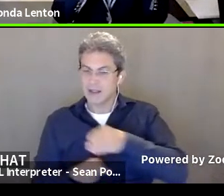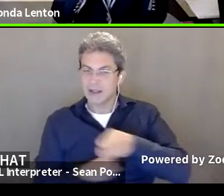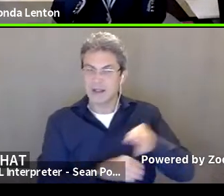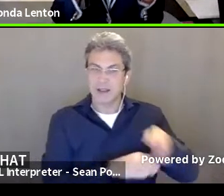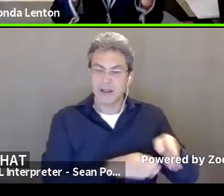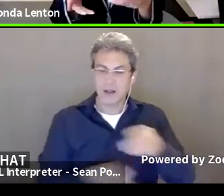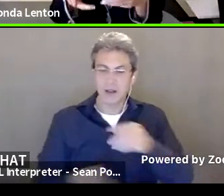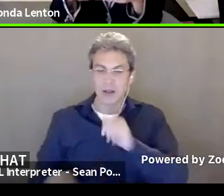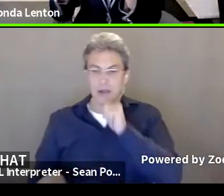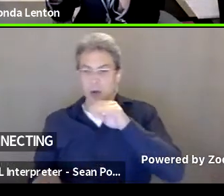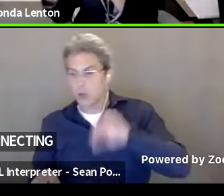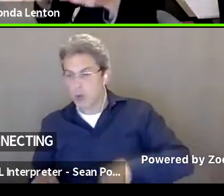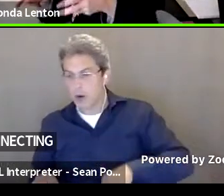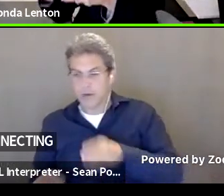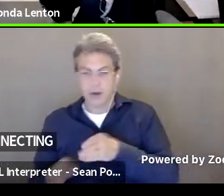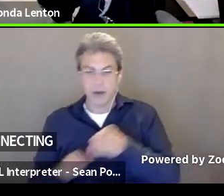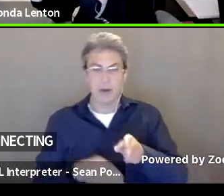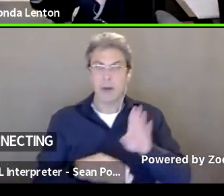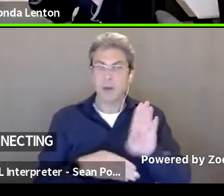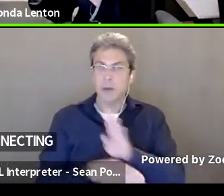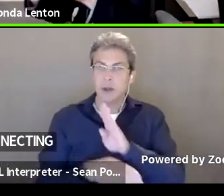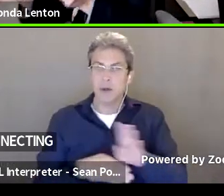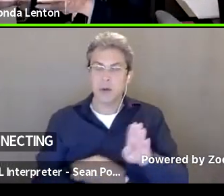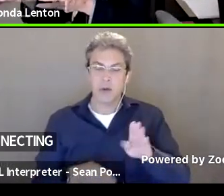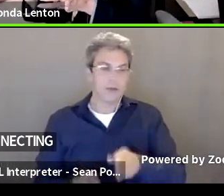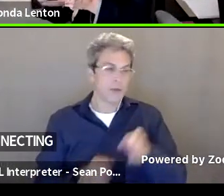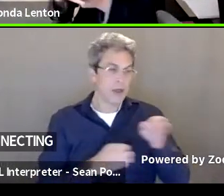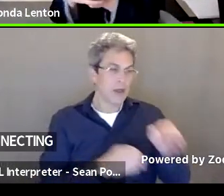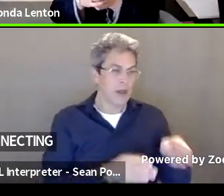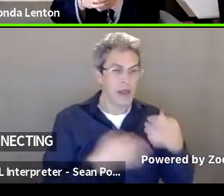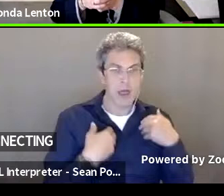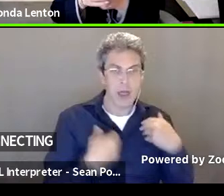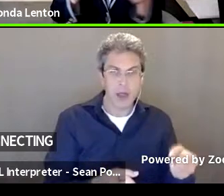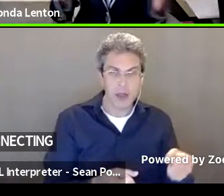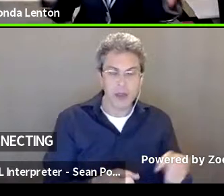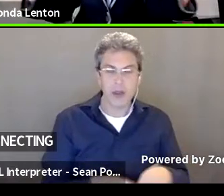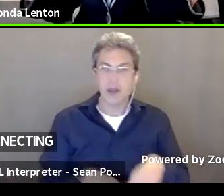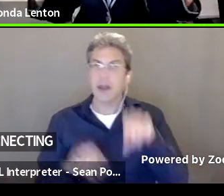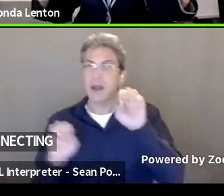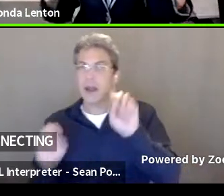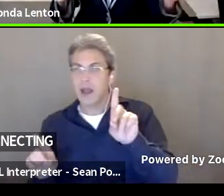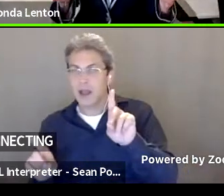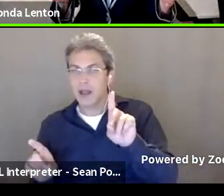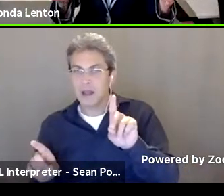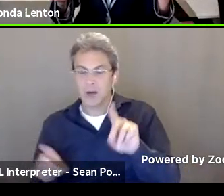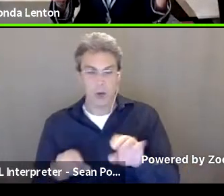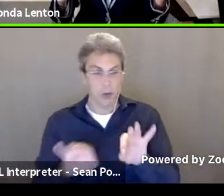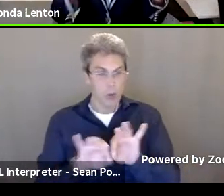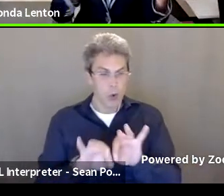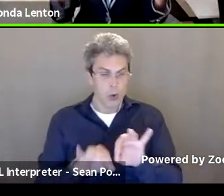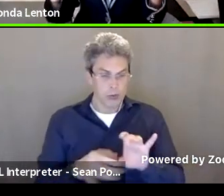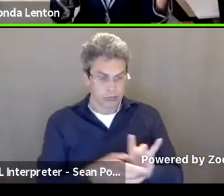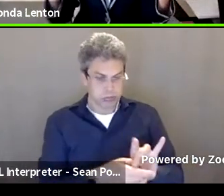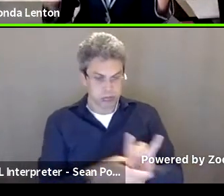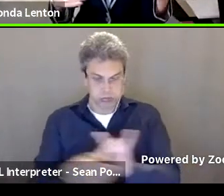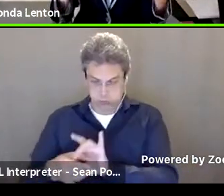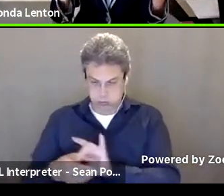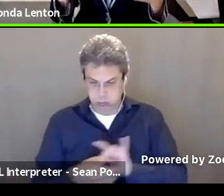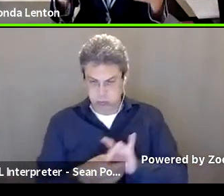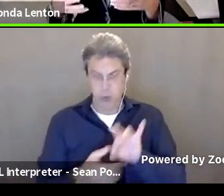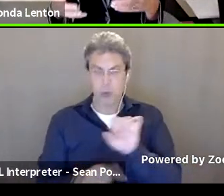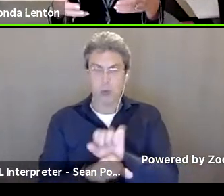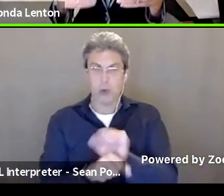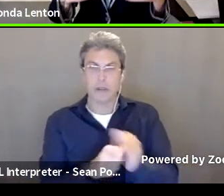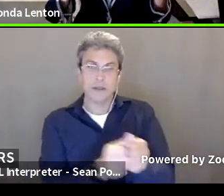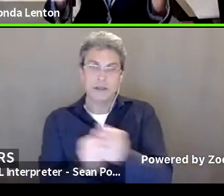not-for-profit, the private sector, the health sector, educational sectors, and working together to really maximize